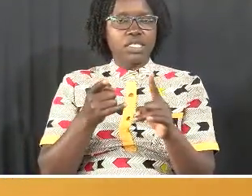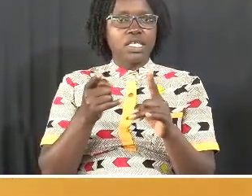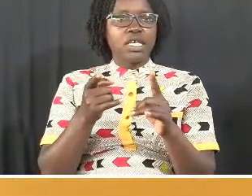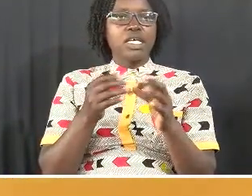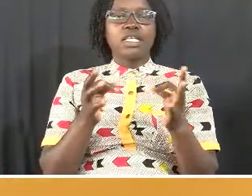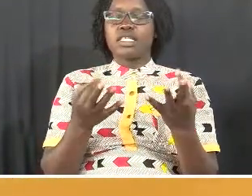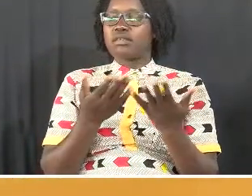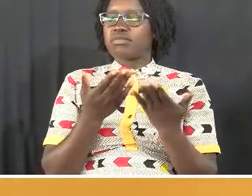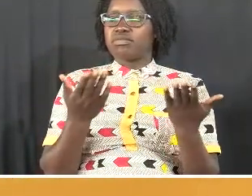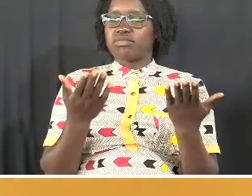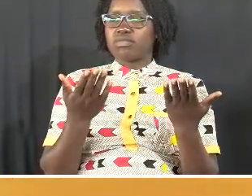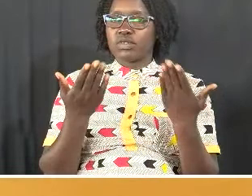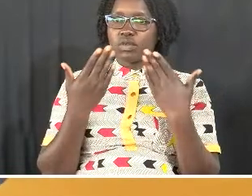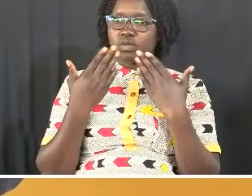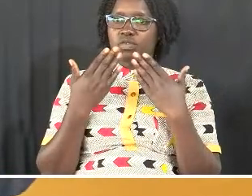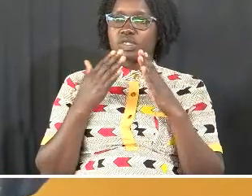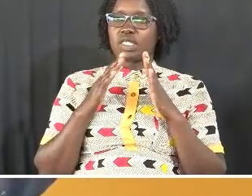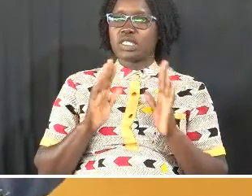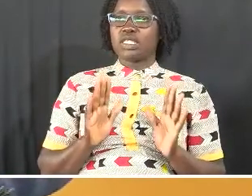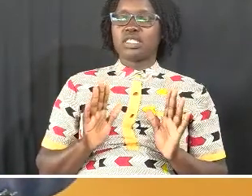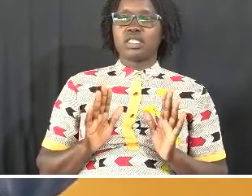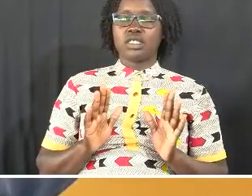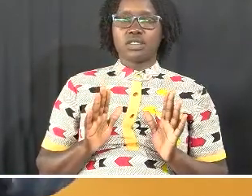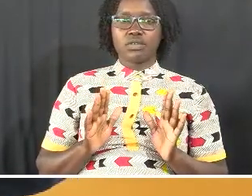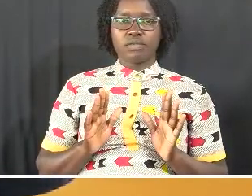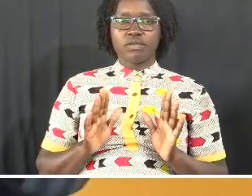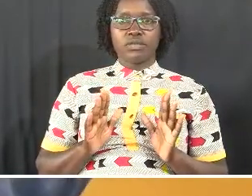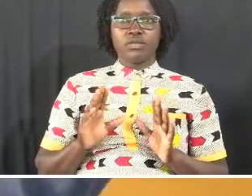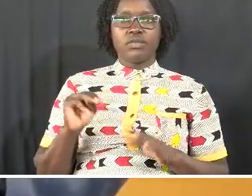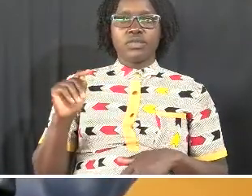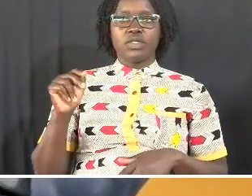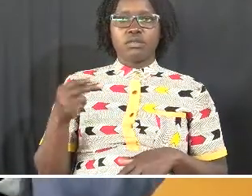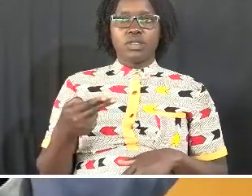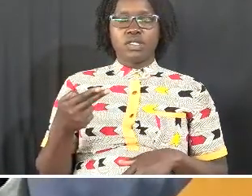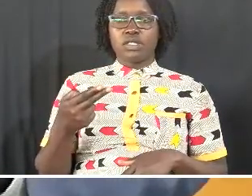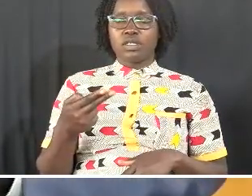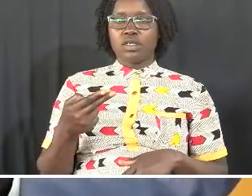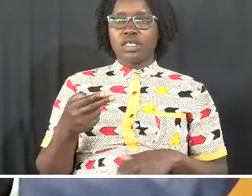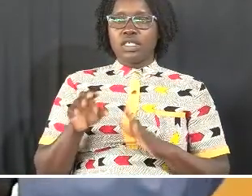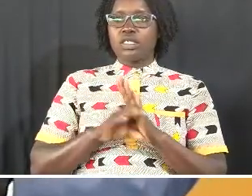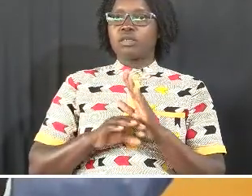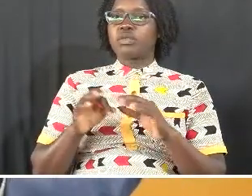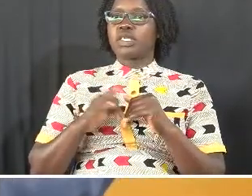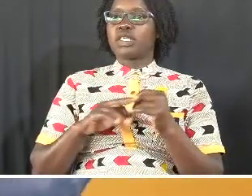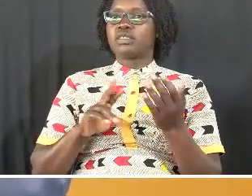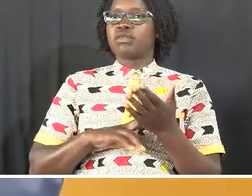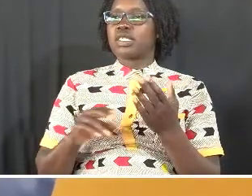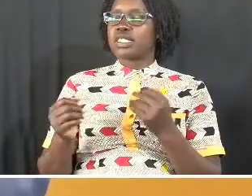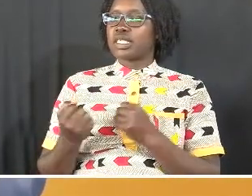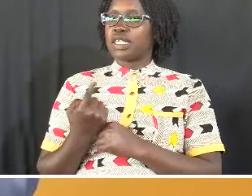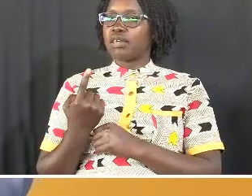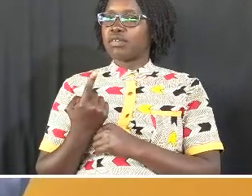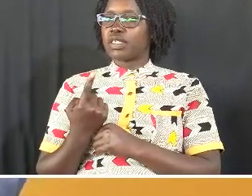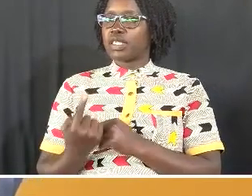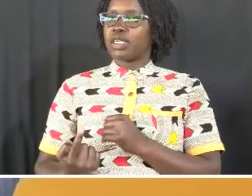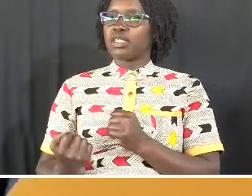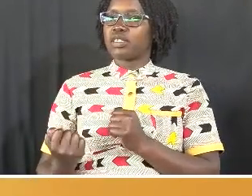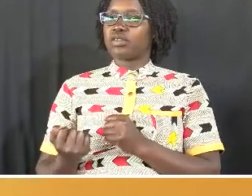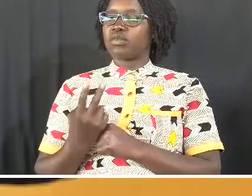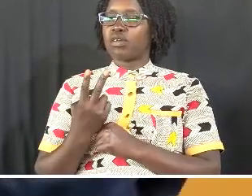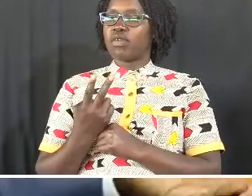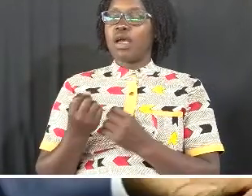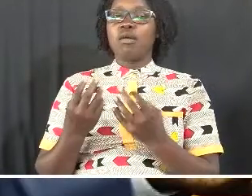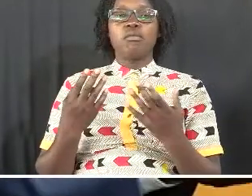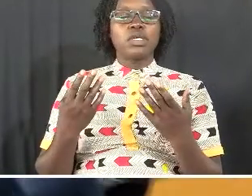few tips as I finish. Because if you read the Matthew I told you about, chapter 8, verse 11 to 12, it tells you that